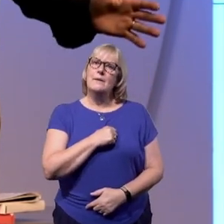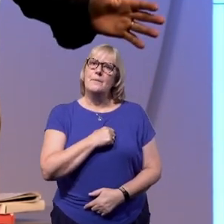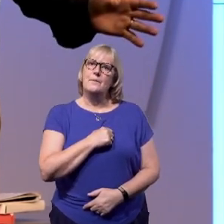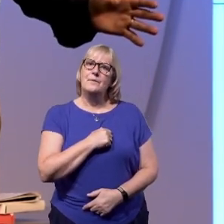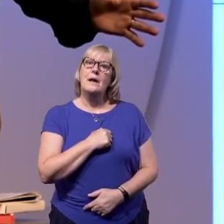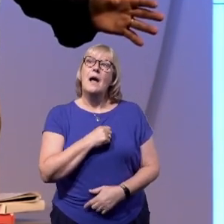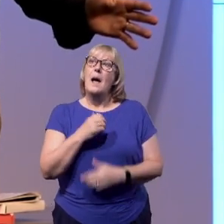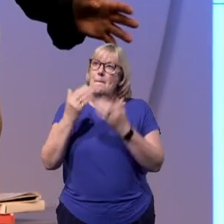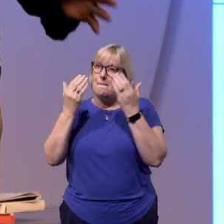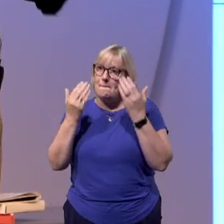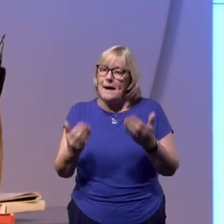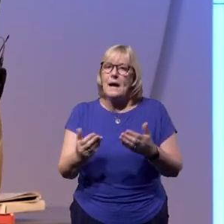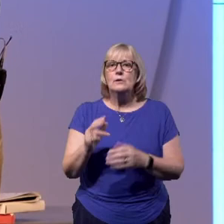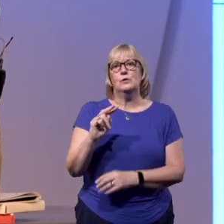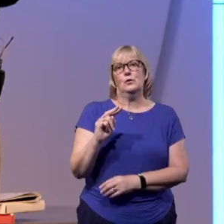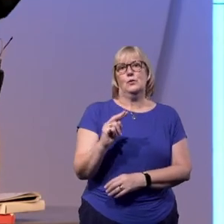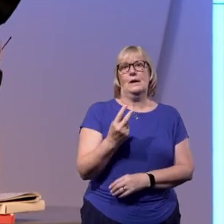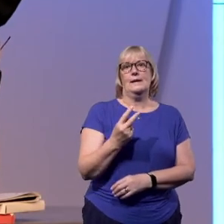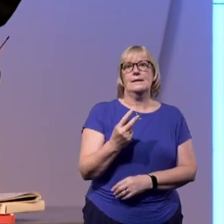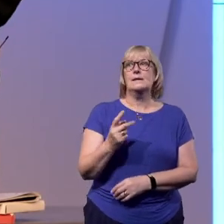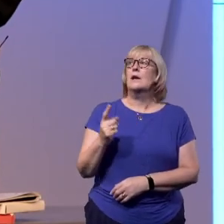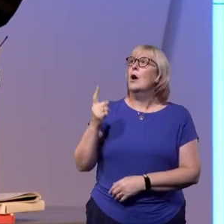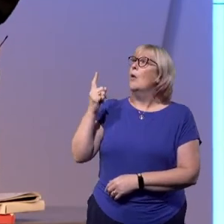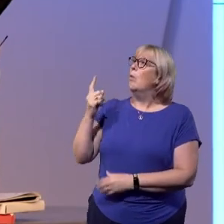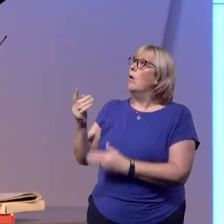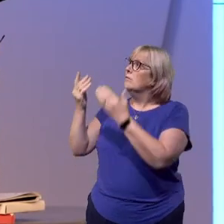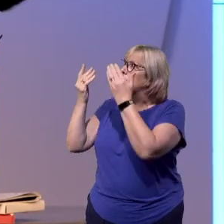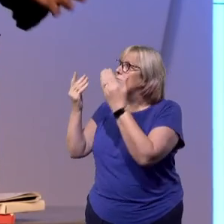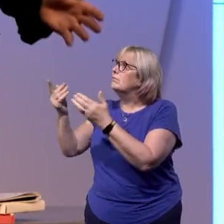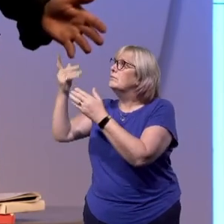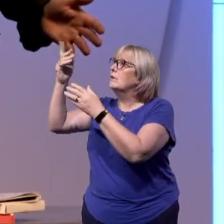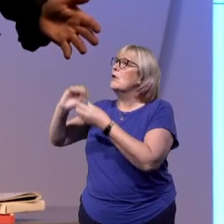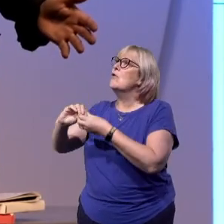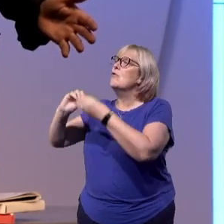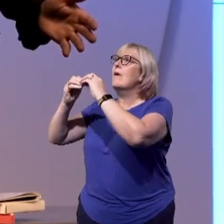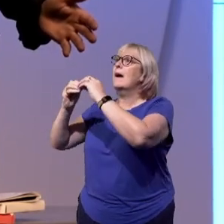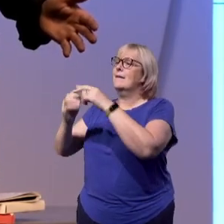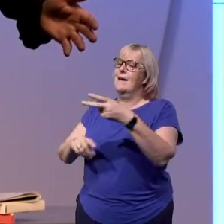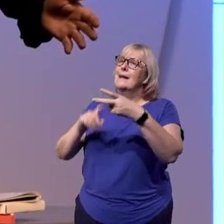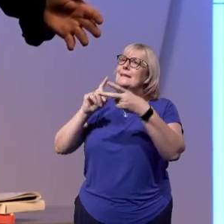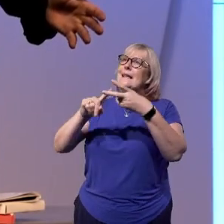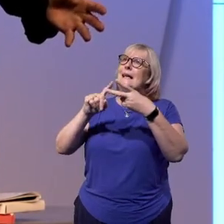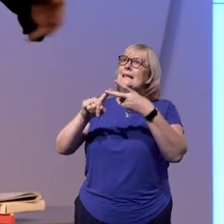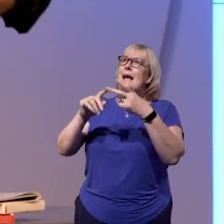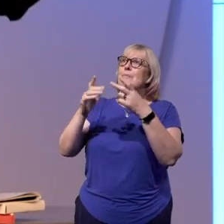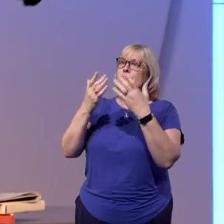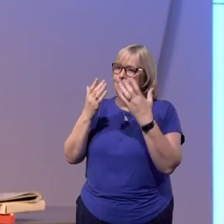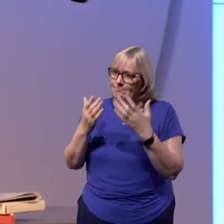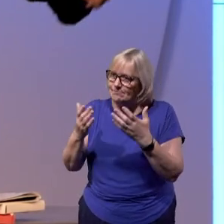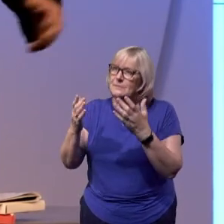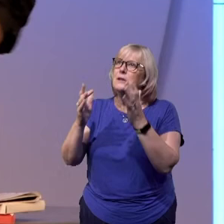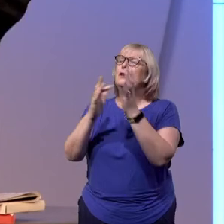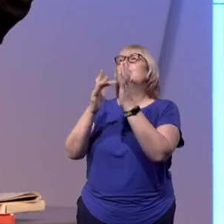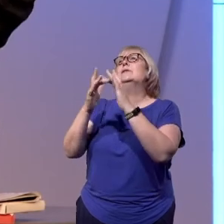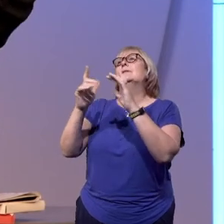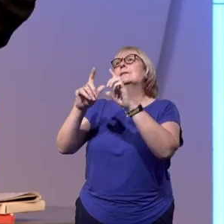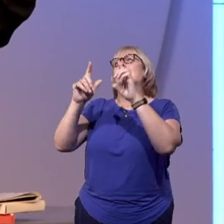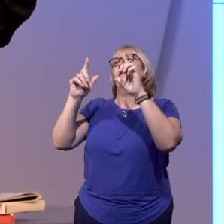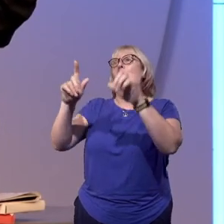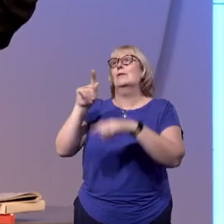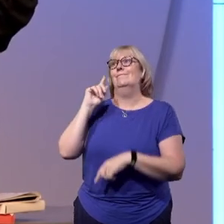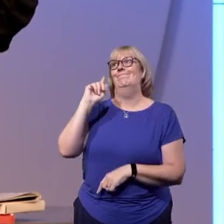their creator, but a second time to Jesus as Lord. And so many don't bow a second time. This is the terrible problem we've